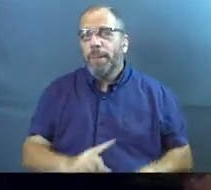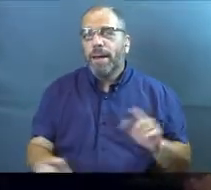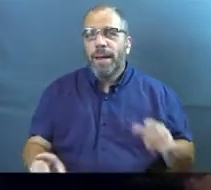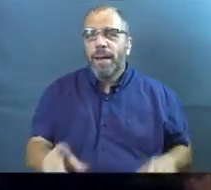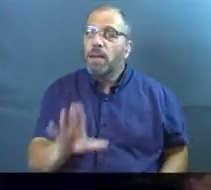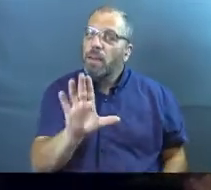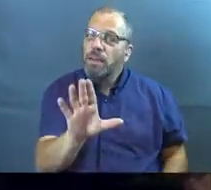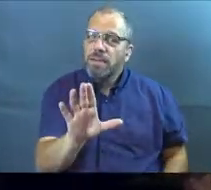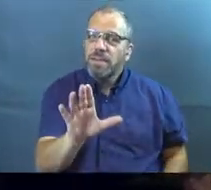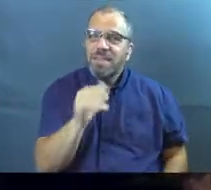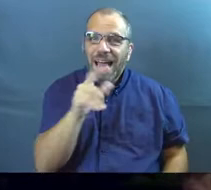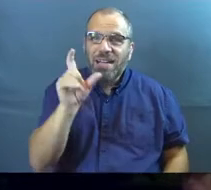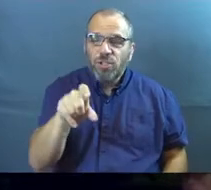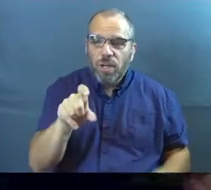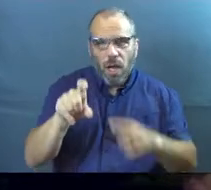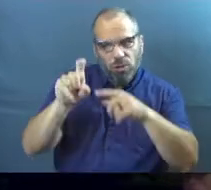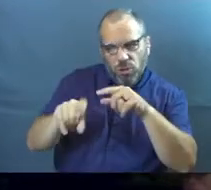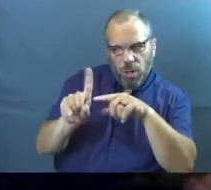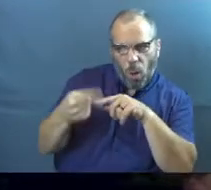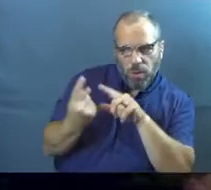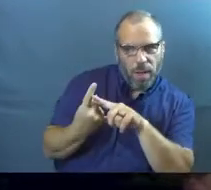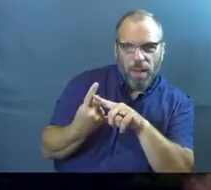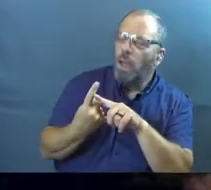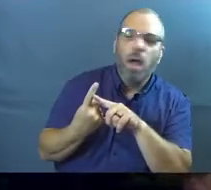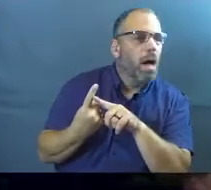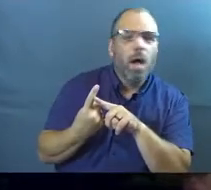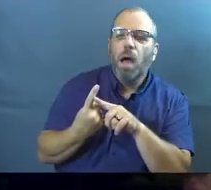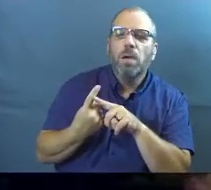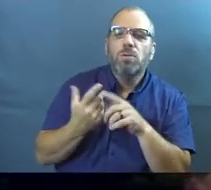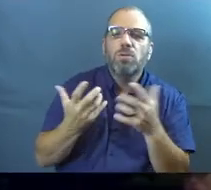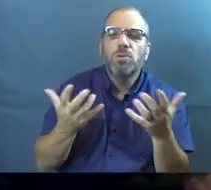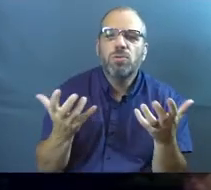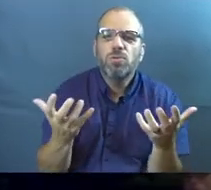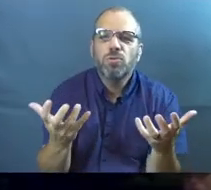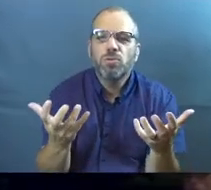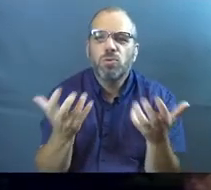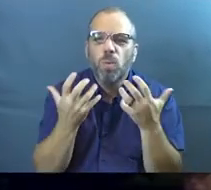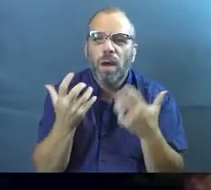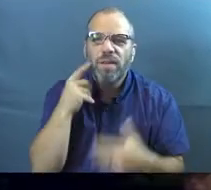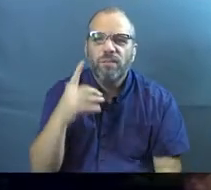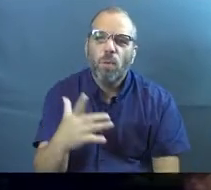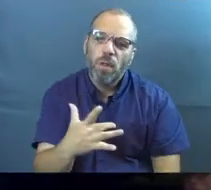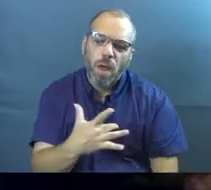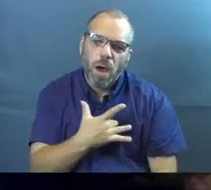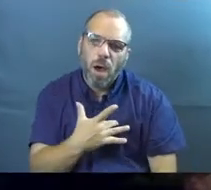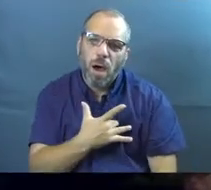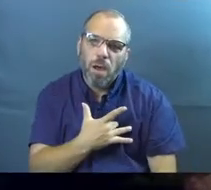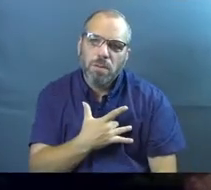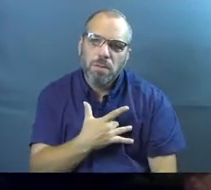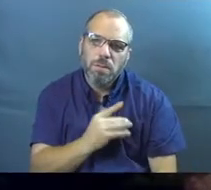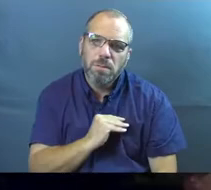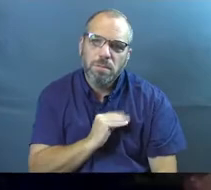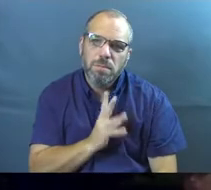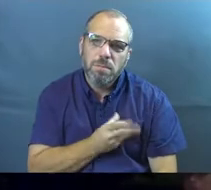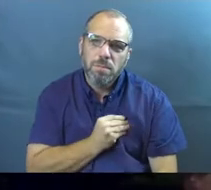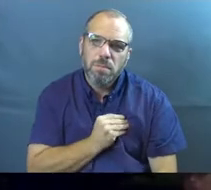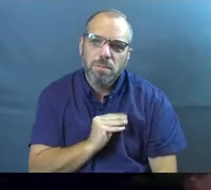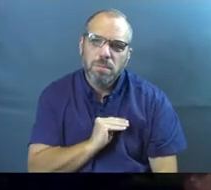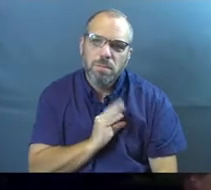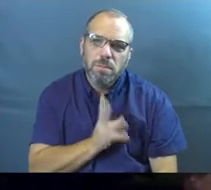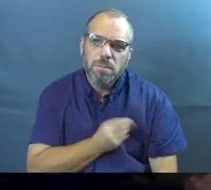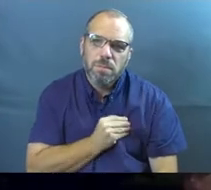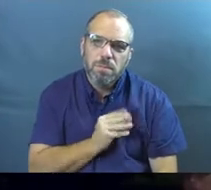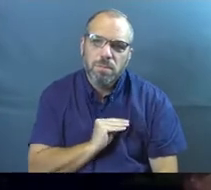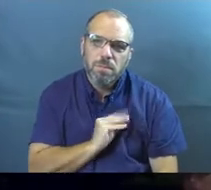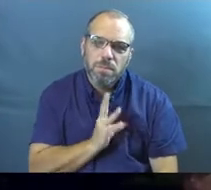But you shouldn't just should. You should want it for the heart that's there.